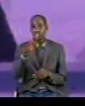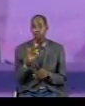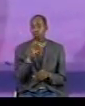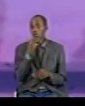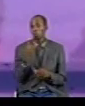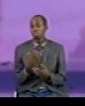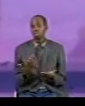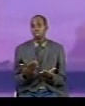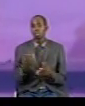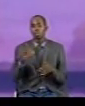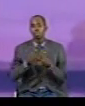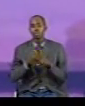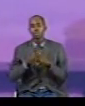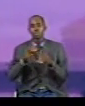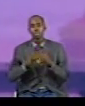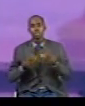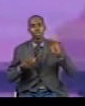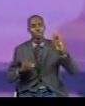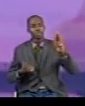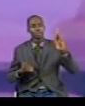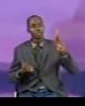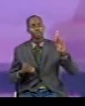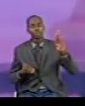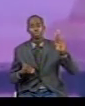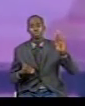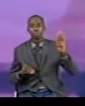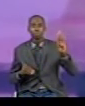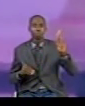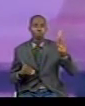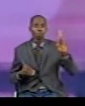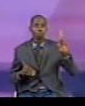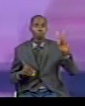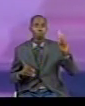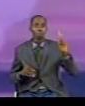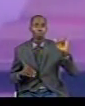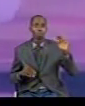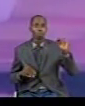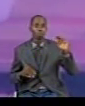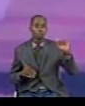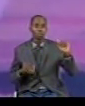we had somebody that was